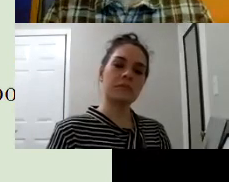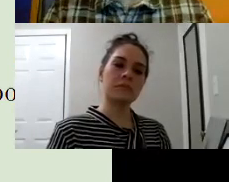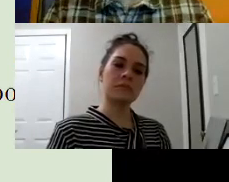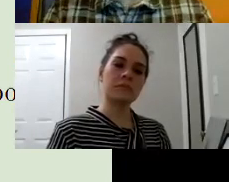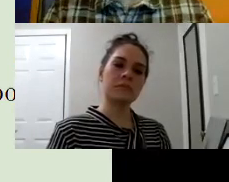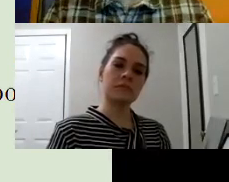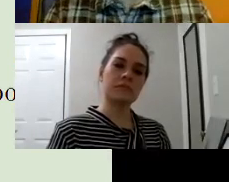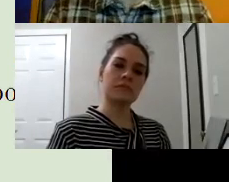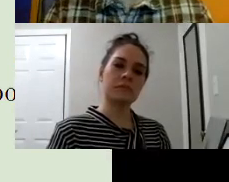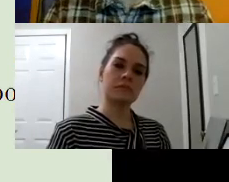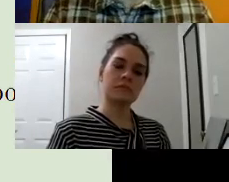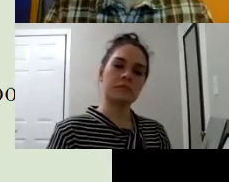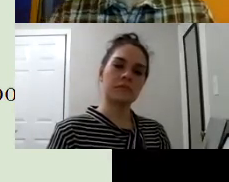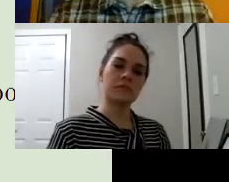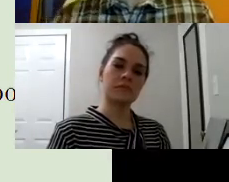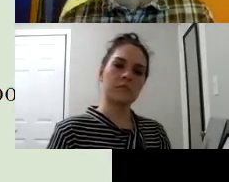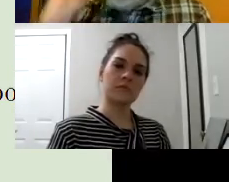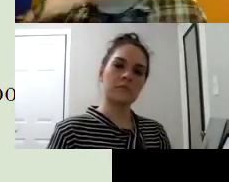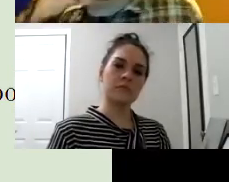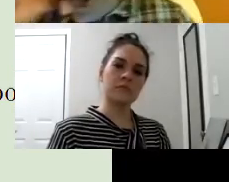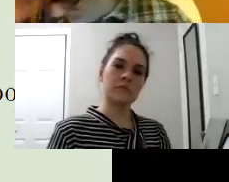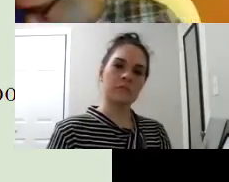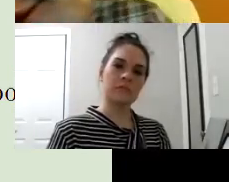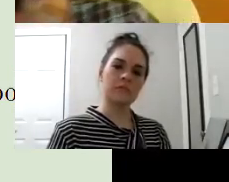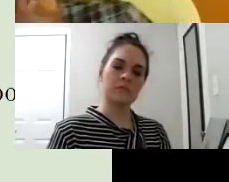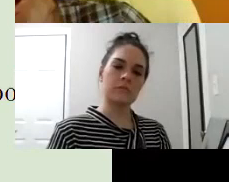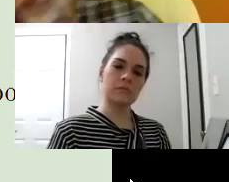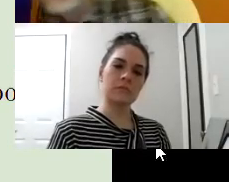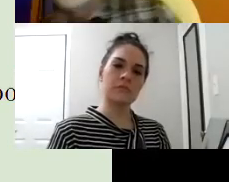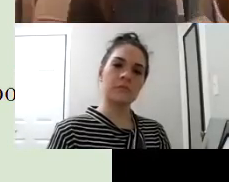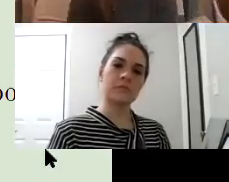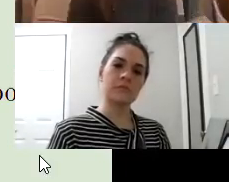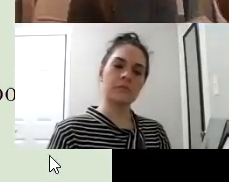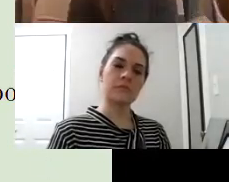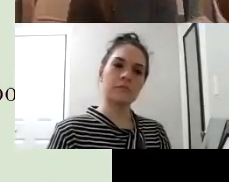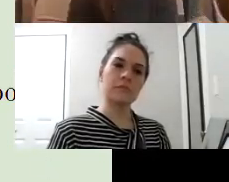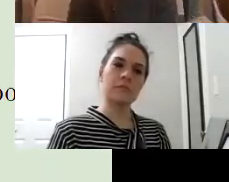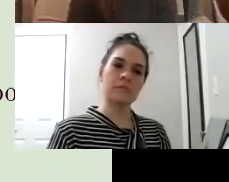I'm Jenny Elks. I'm one of the counselors at TC Robertson High School.